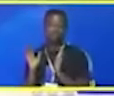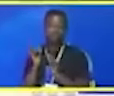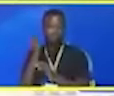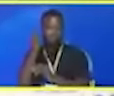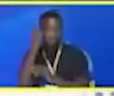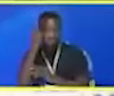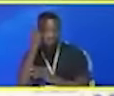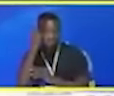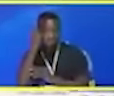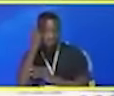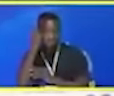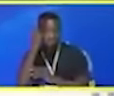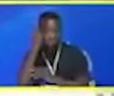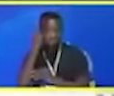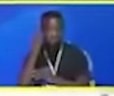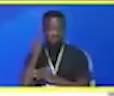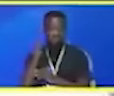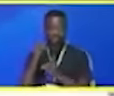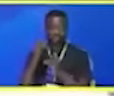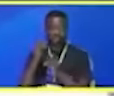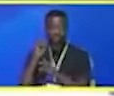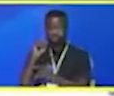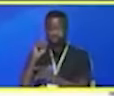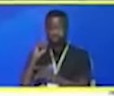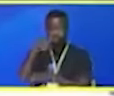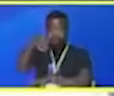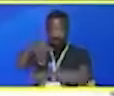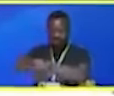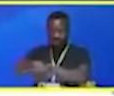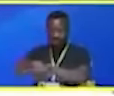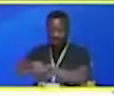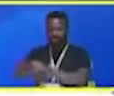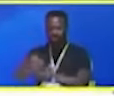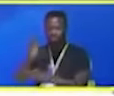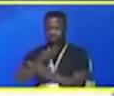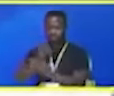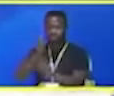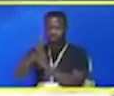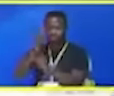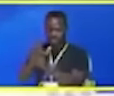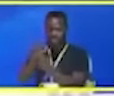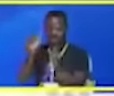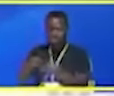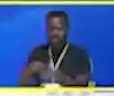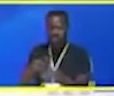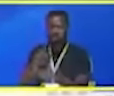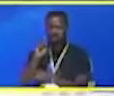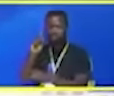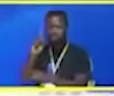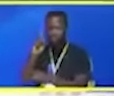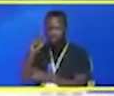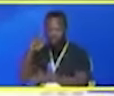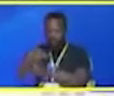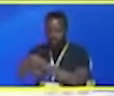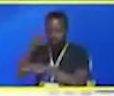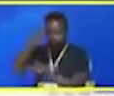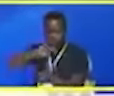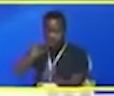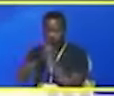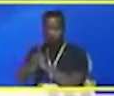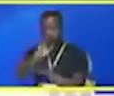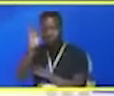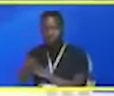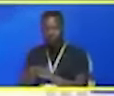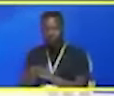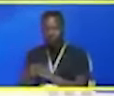said? It took one night for impartation, but it did not take one night for transformation. They